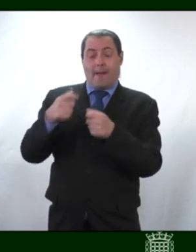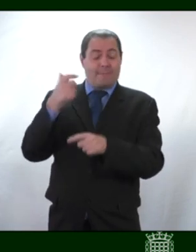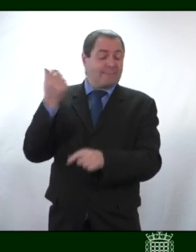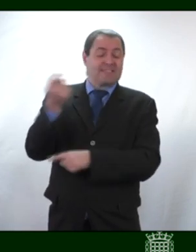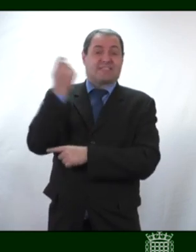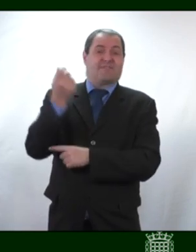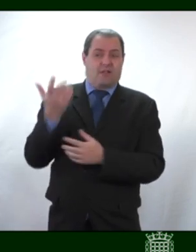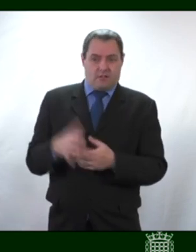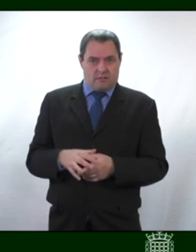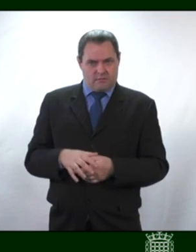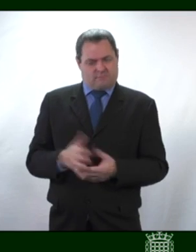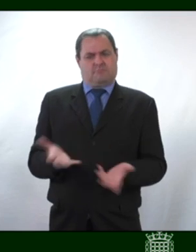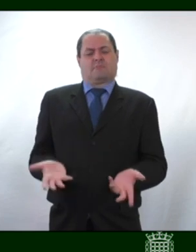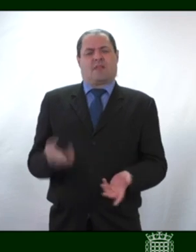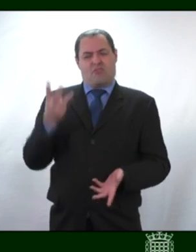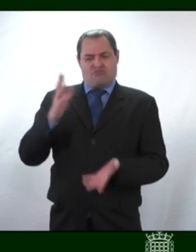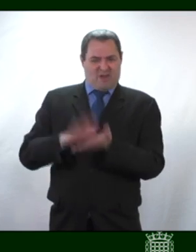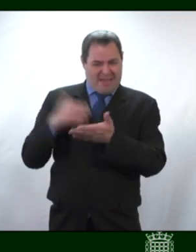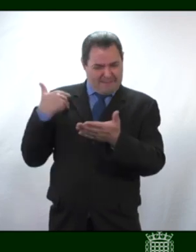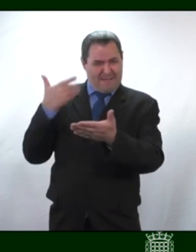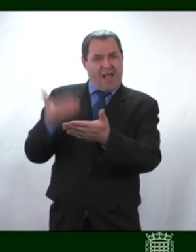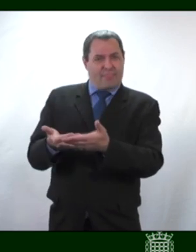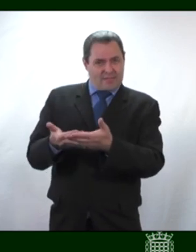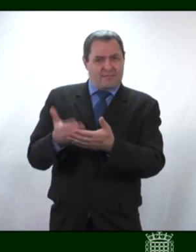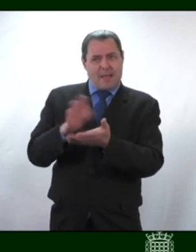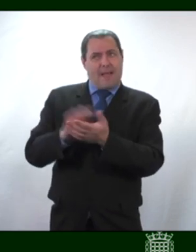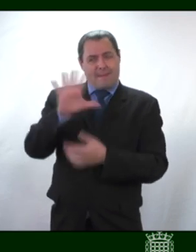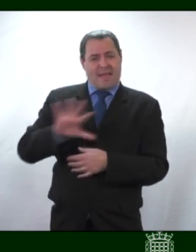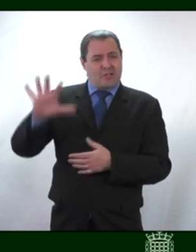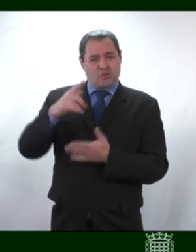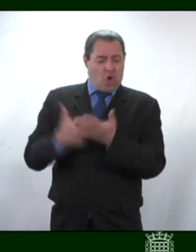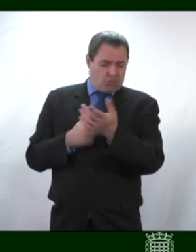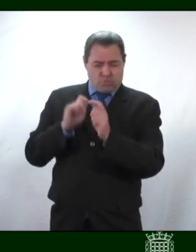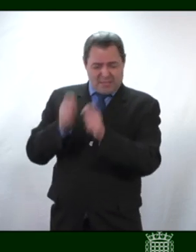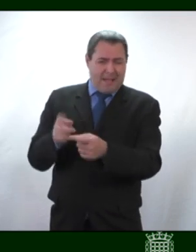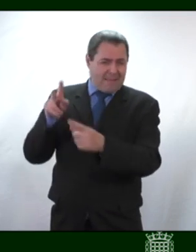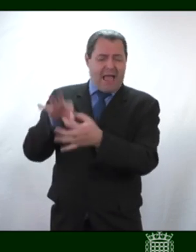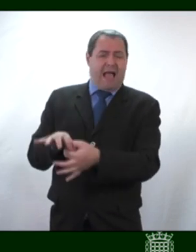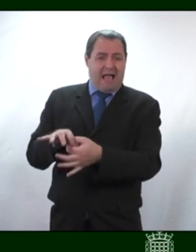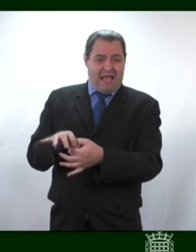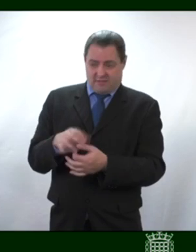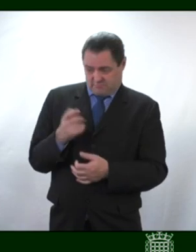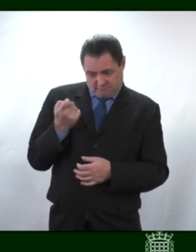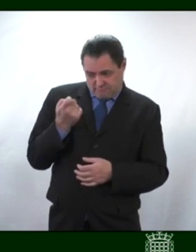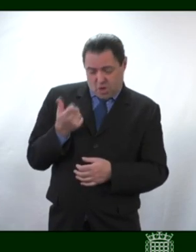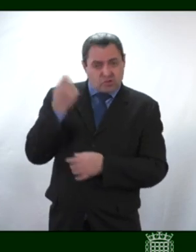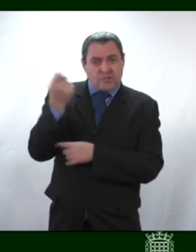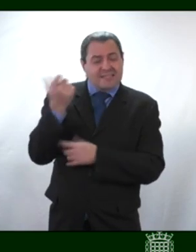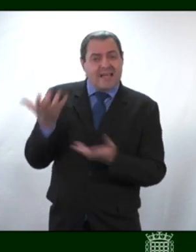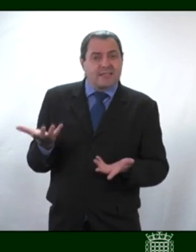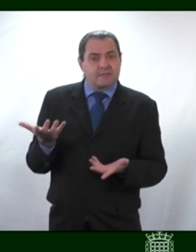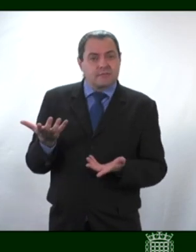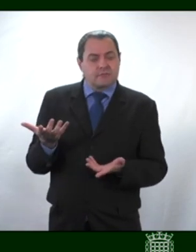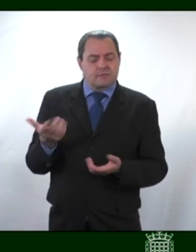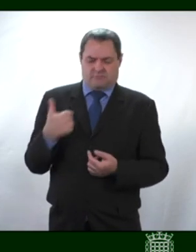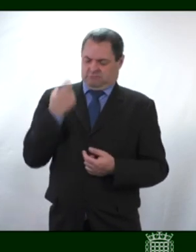had 3 months of interventions in Greater Manchester, which have yielded very little results indeed. I cannot but